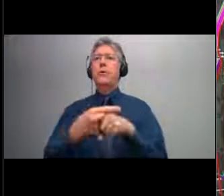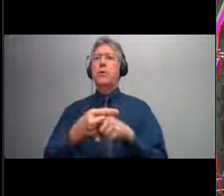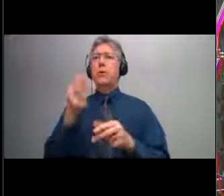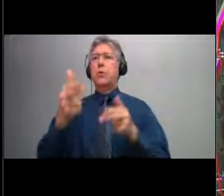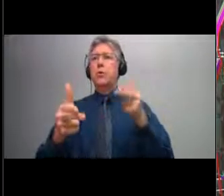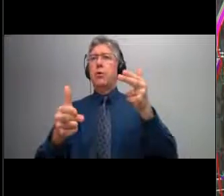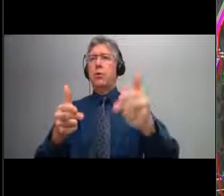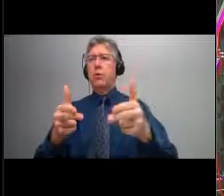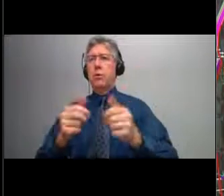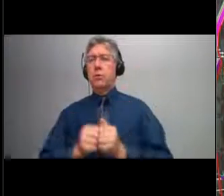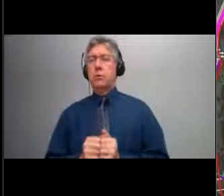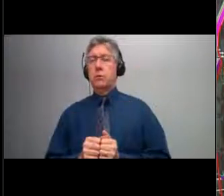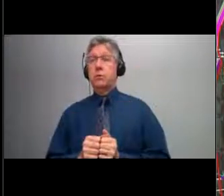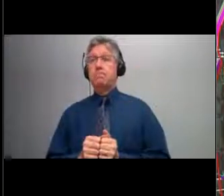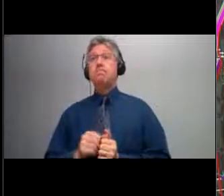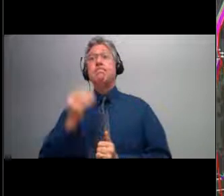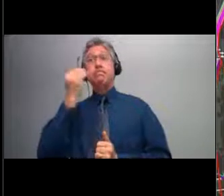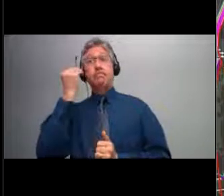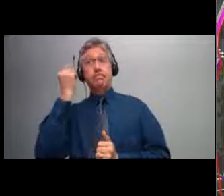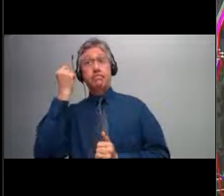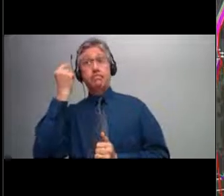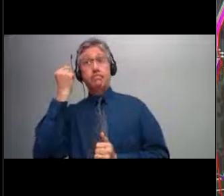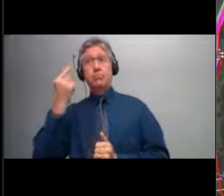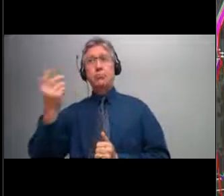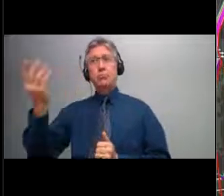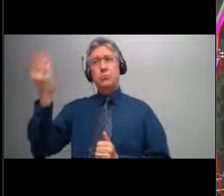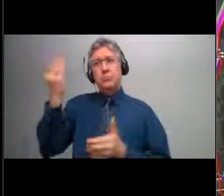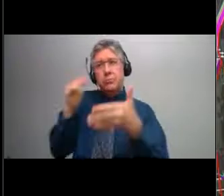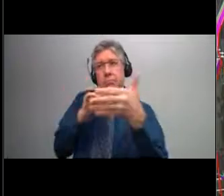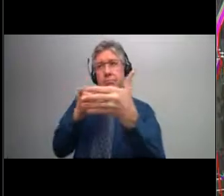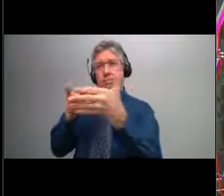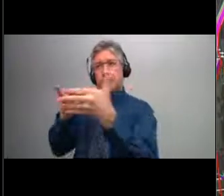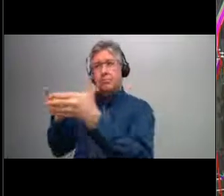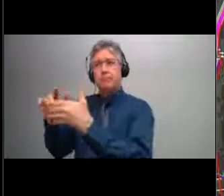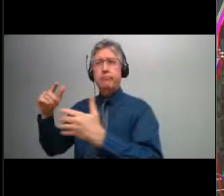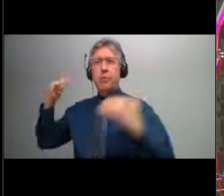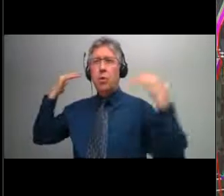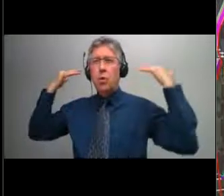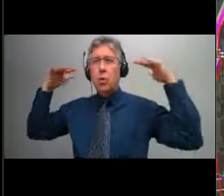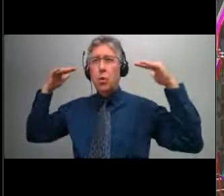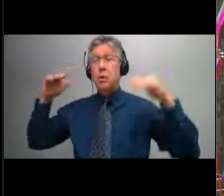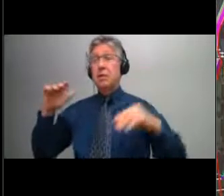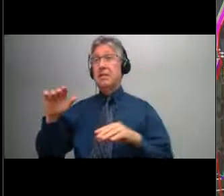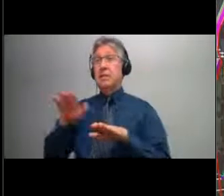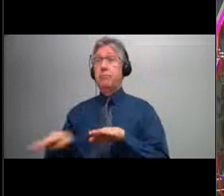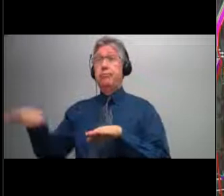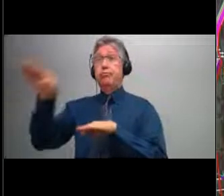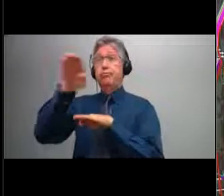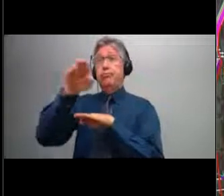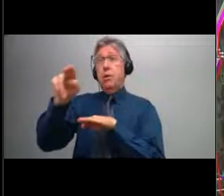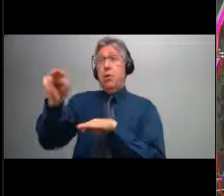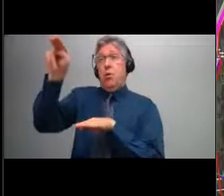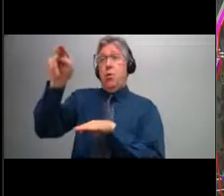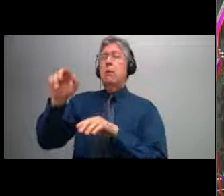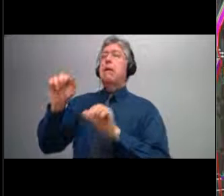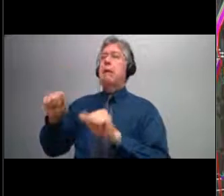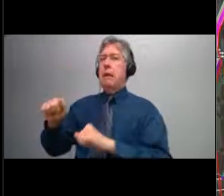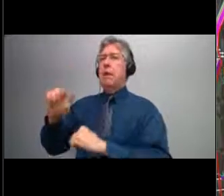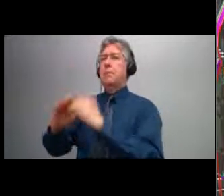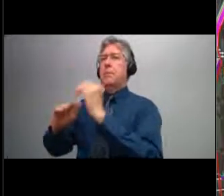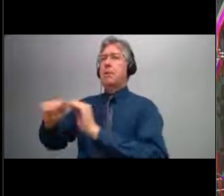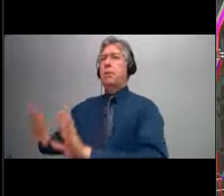also like to mention that as a result of the preliminary noise study that was performed, the area north of the braided ramps qualifies for a sound wall.